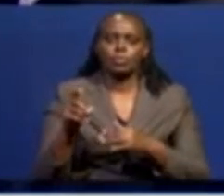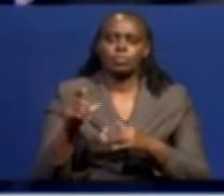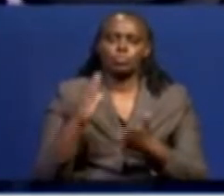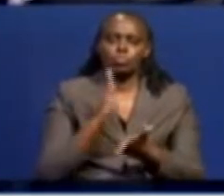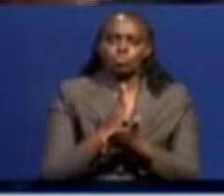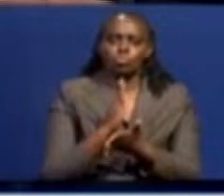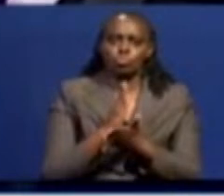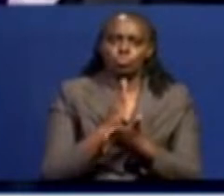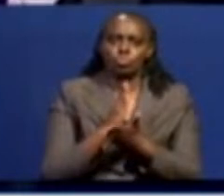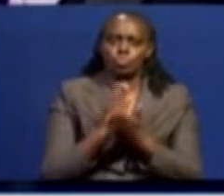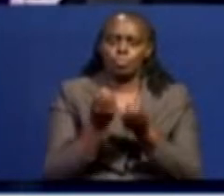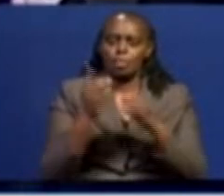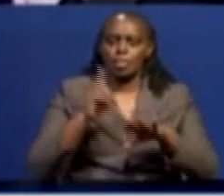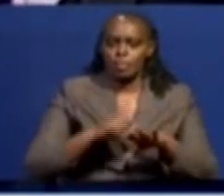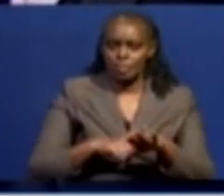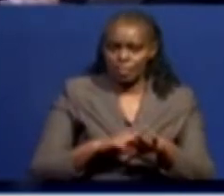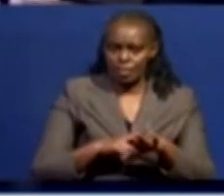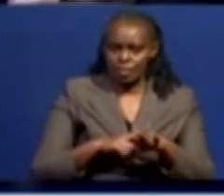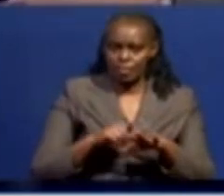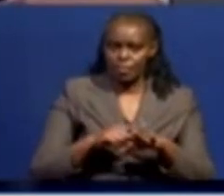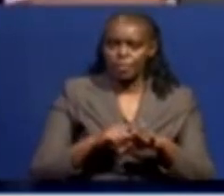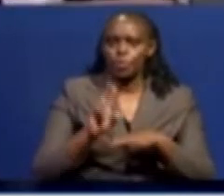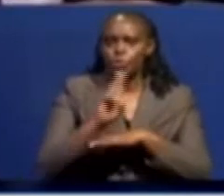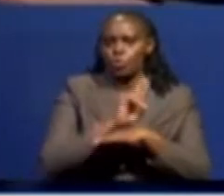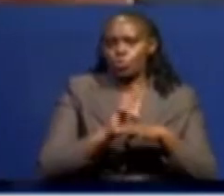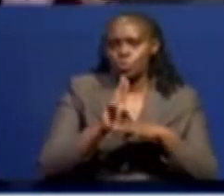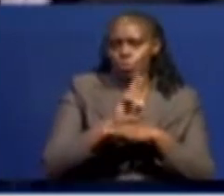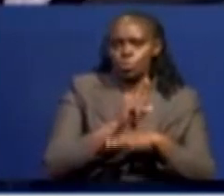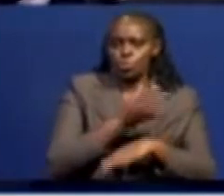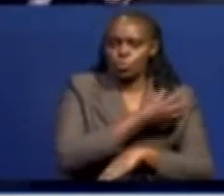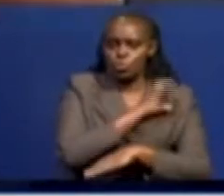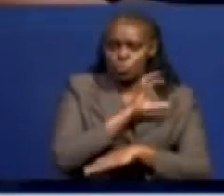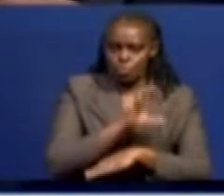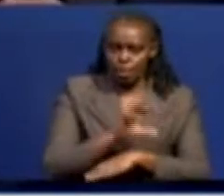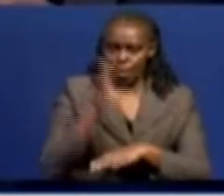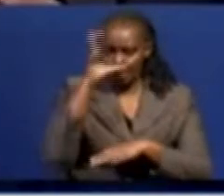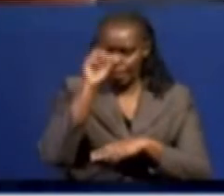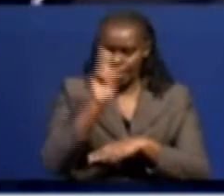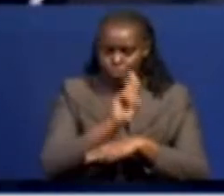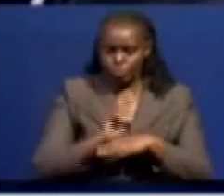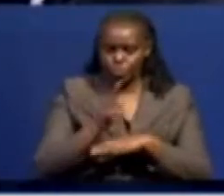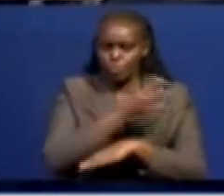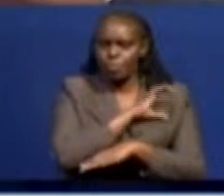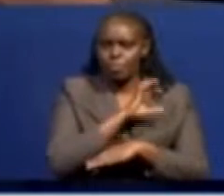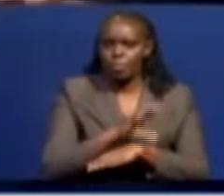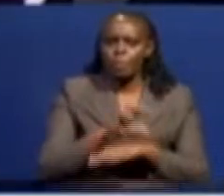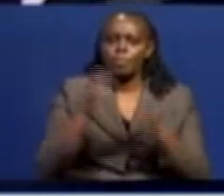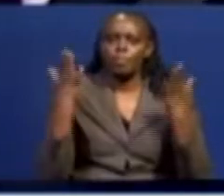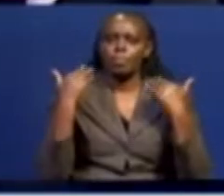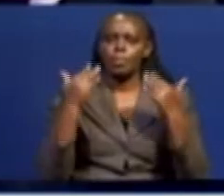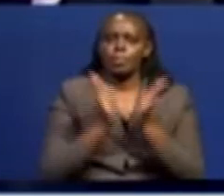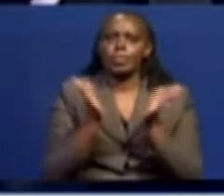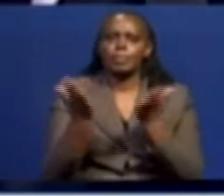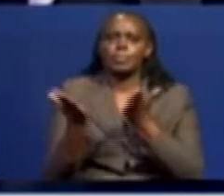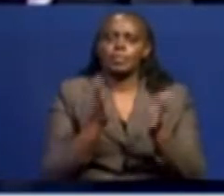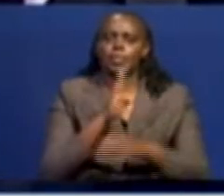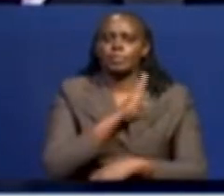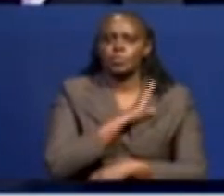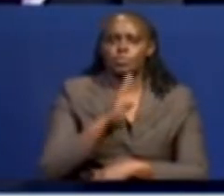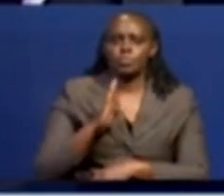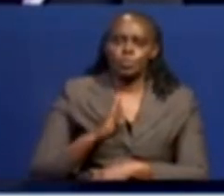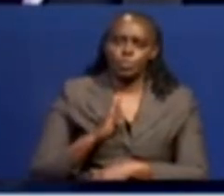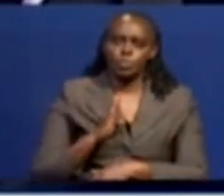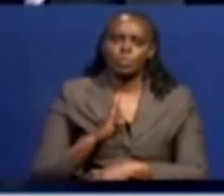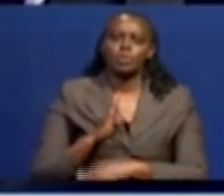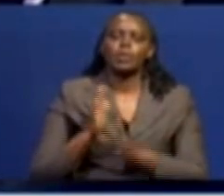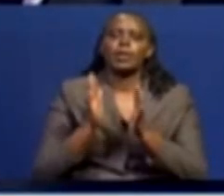executive has really, in many times, usurped the powers of the Meru County Public